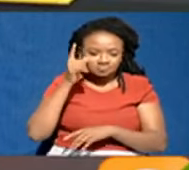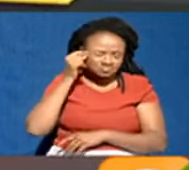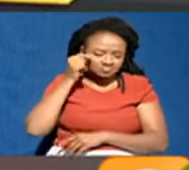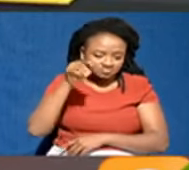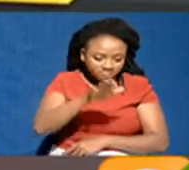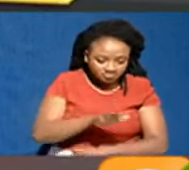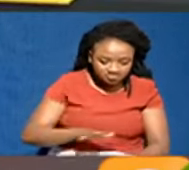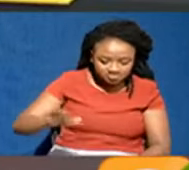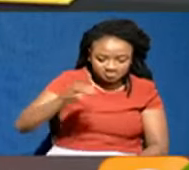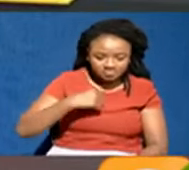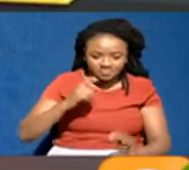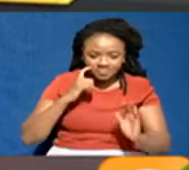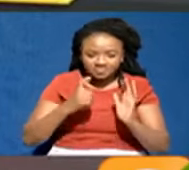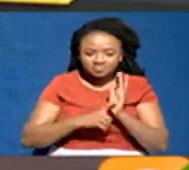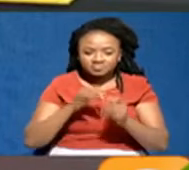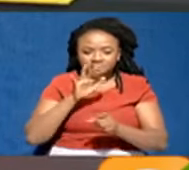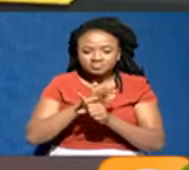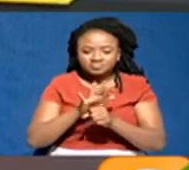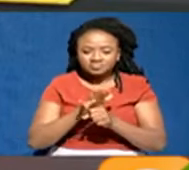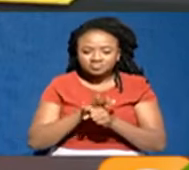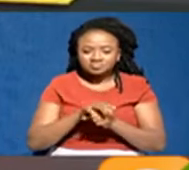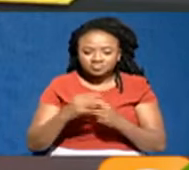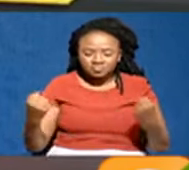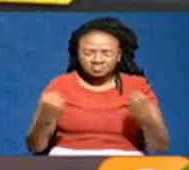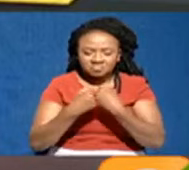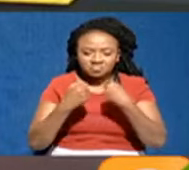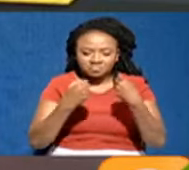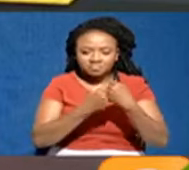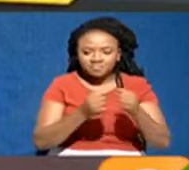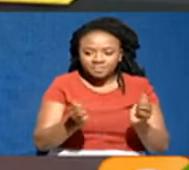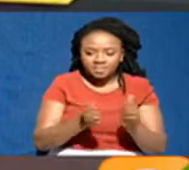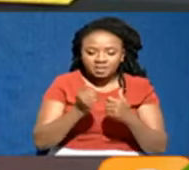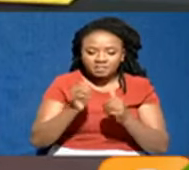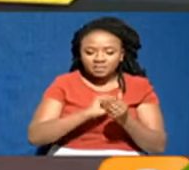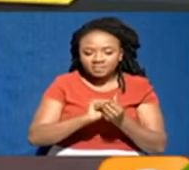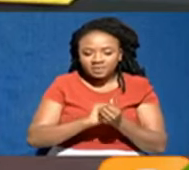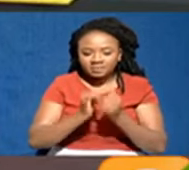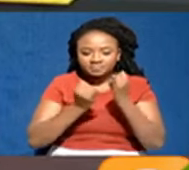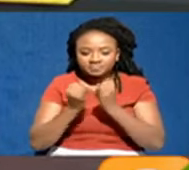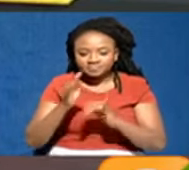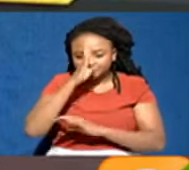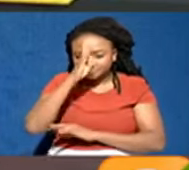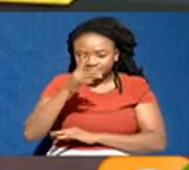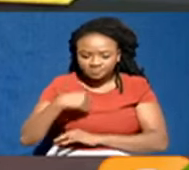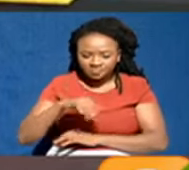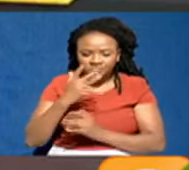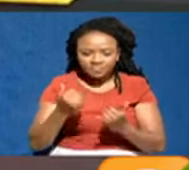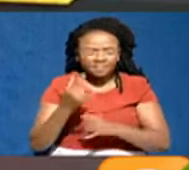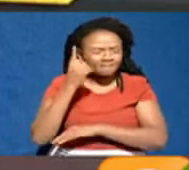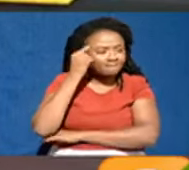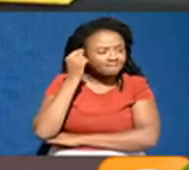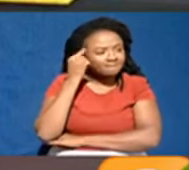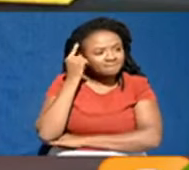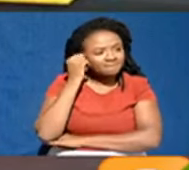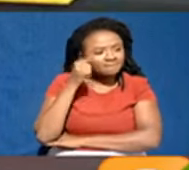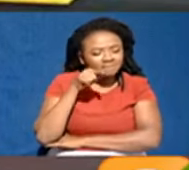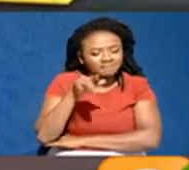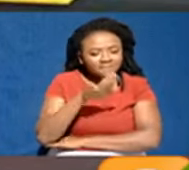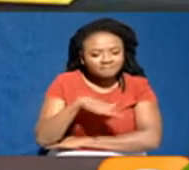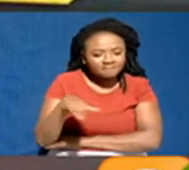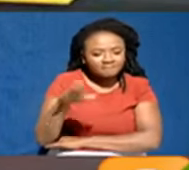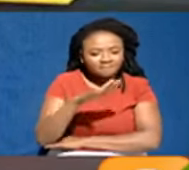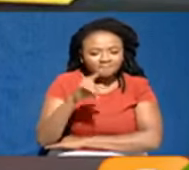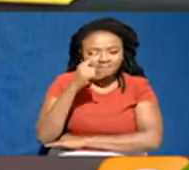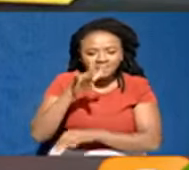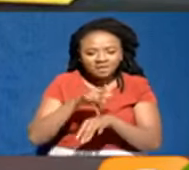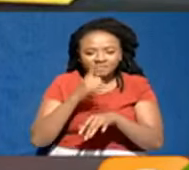that a lot of road crashes happen between Friday, Saturday, Sunday. And so you try to ask yourself, the demographics are the mostly